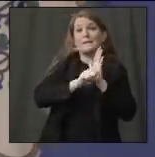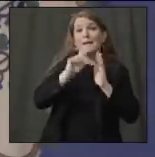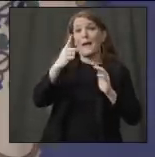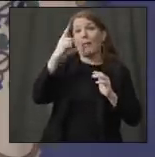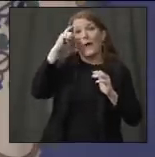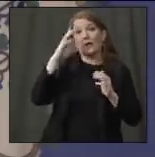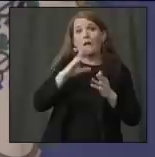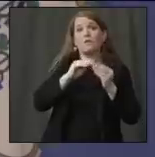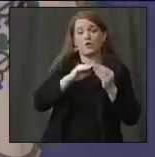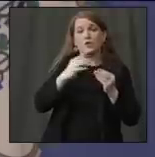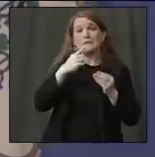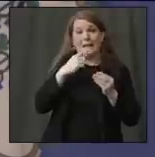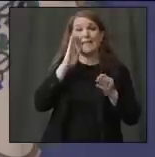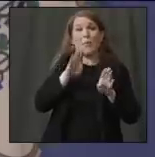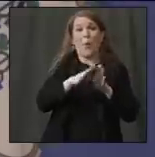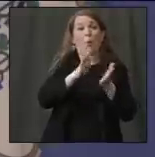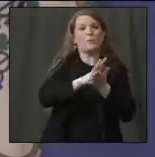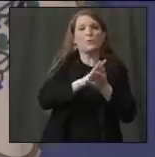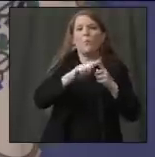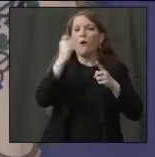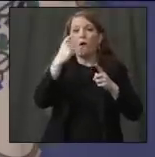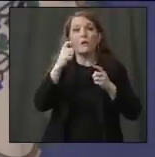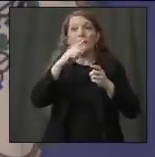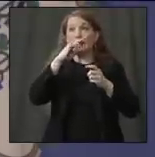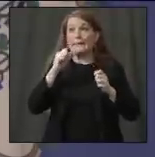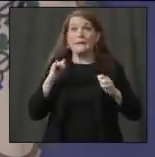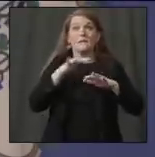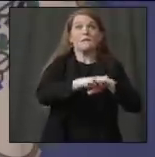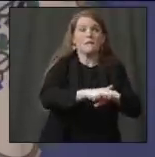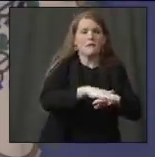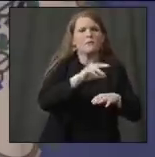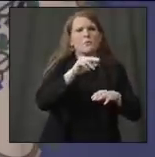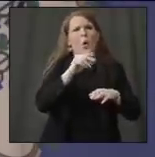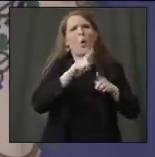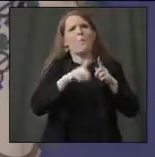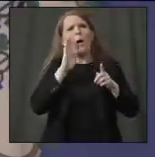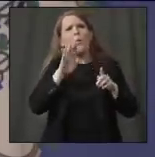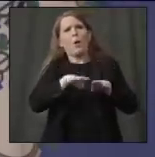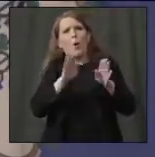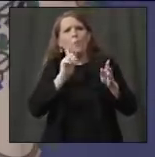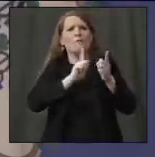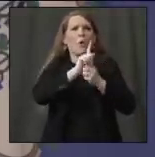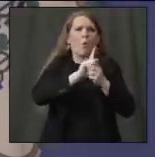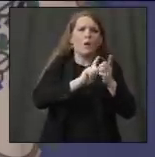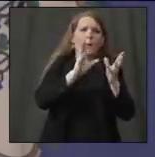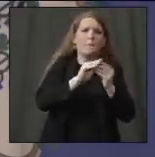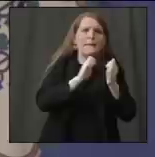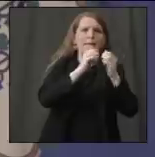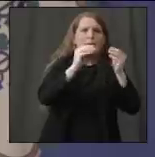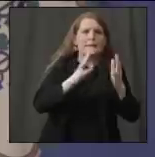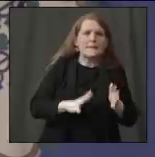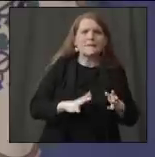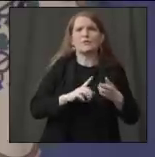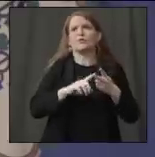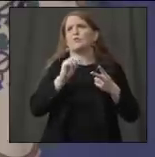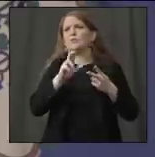So everybody is coming up with different ways that we can continue to, educate our kids. But as you know, right now,